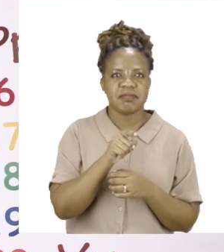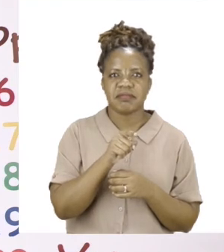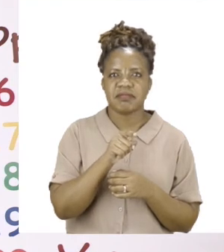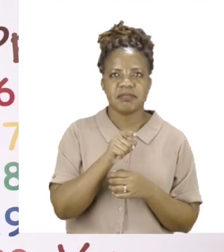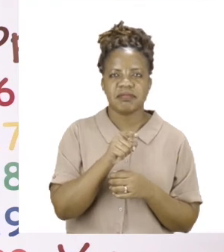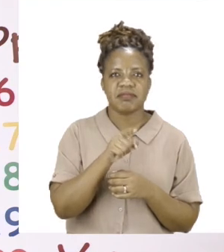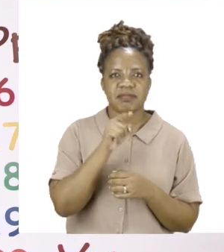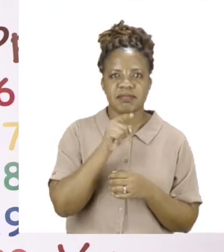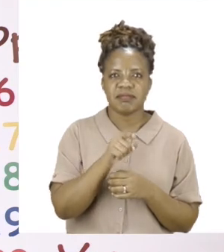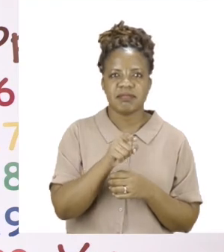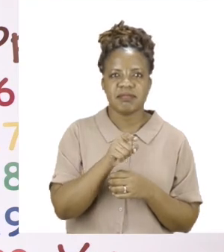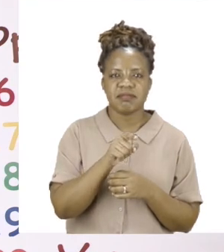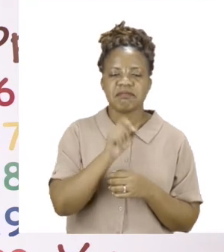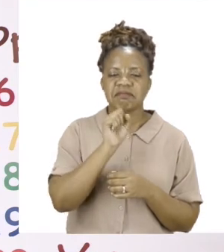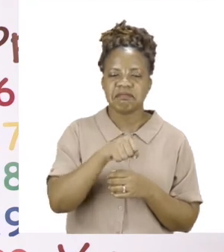no.